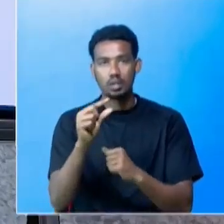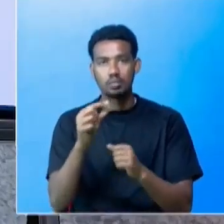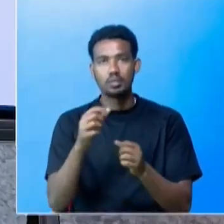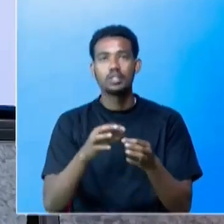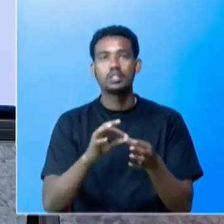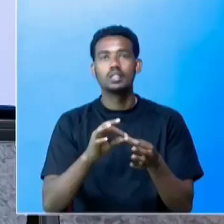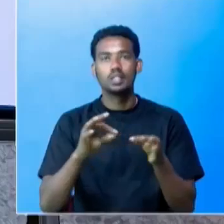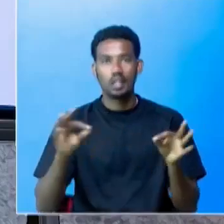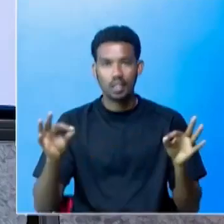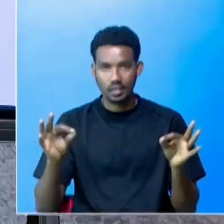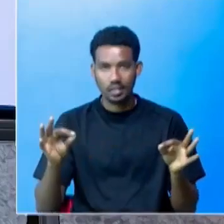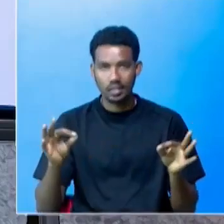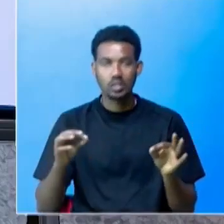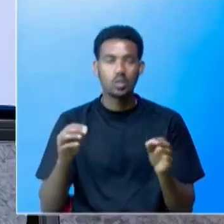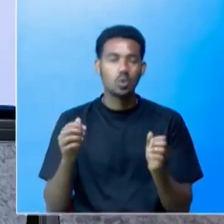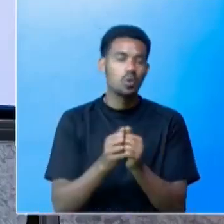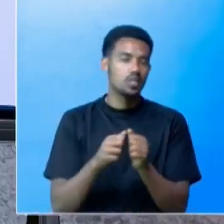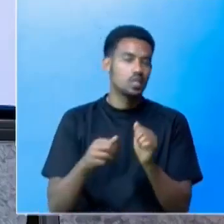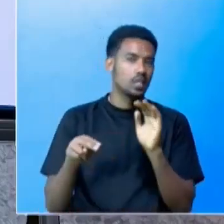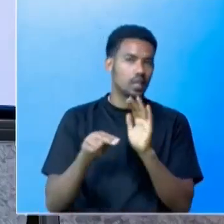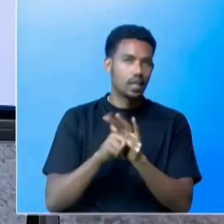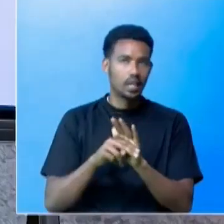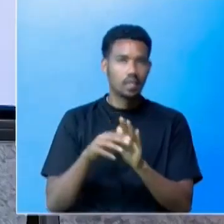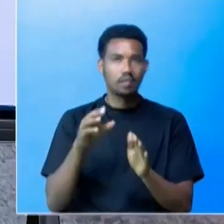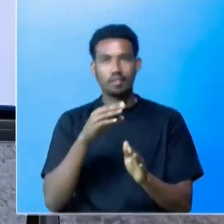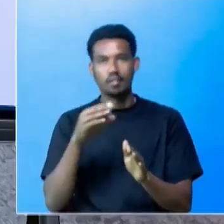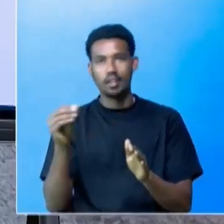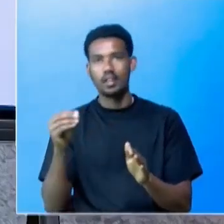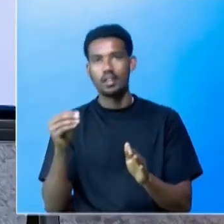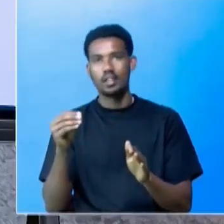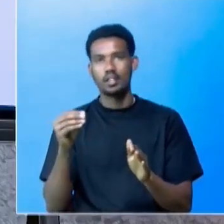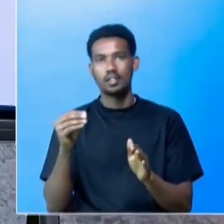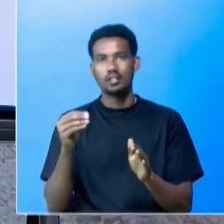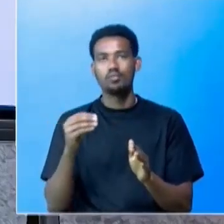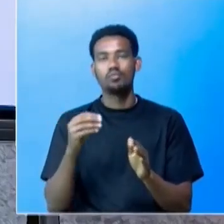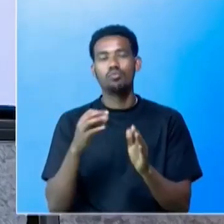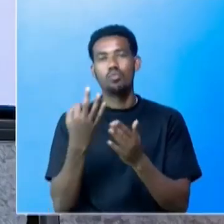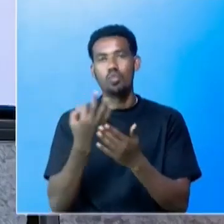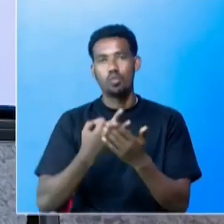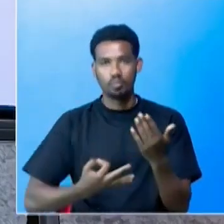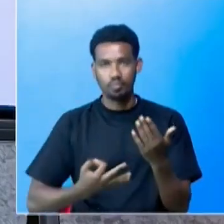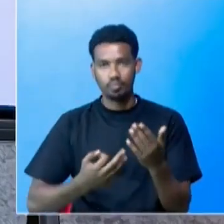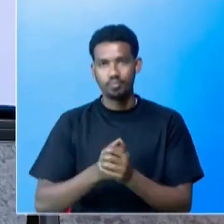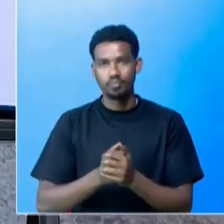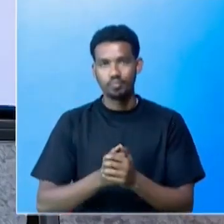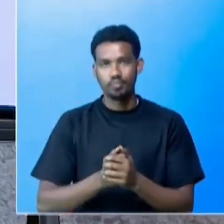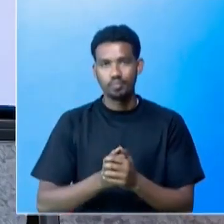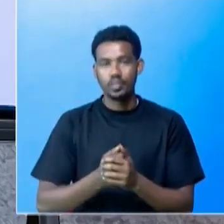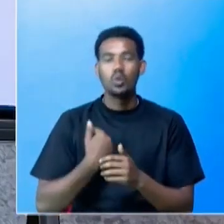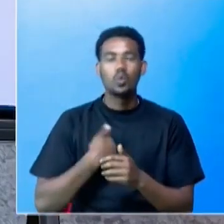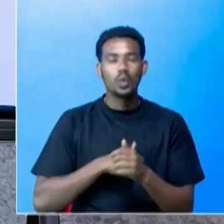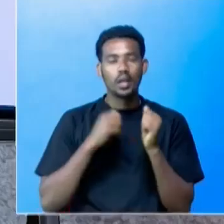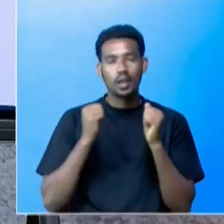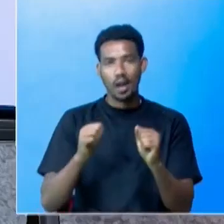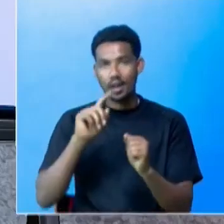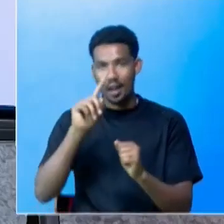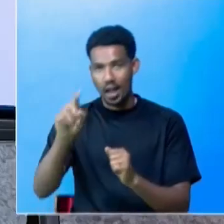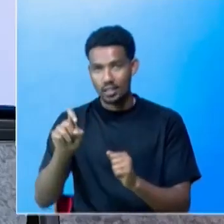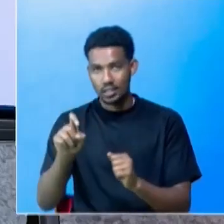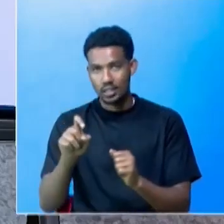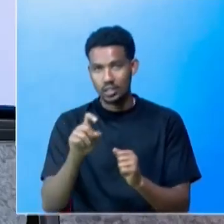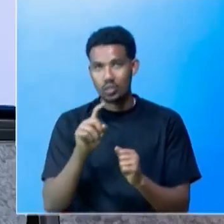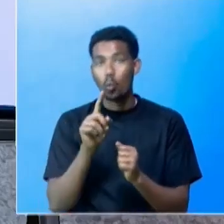with negative and also interrogative form. So when we come to present continuous tense, we can ask questions